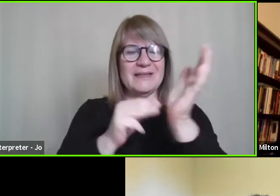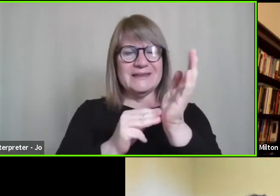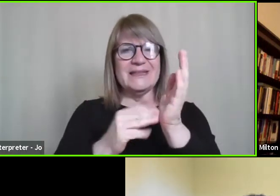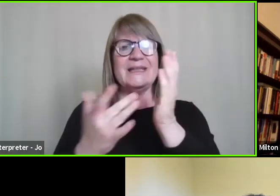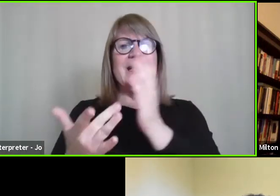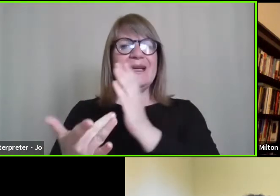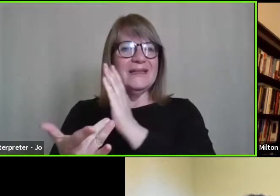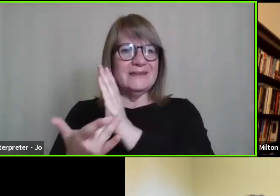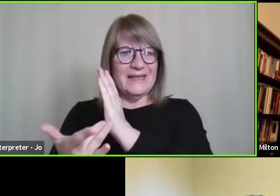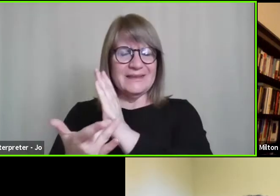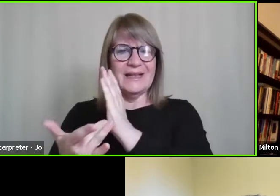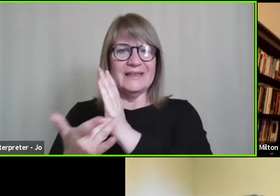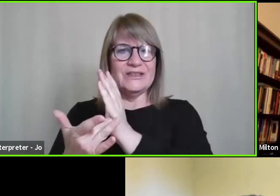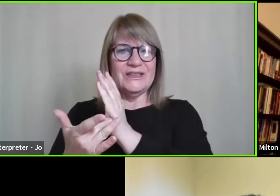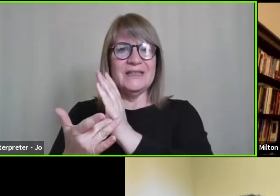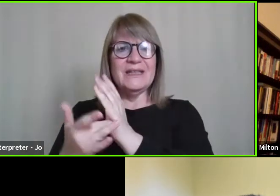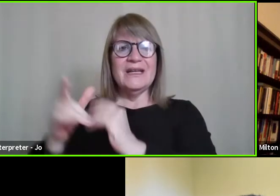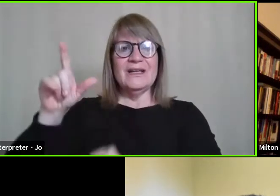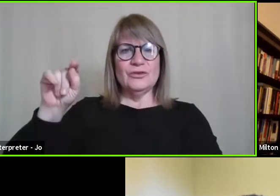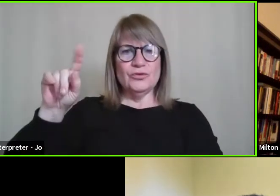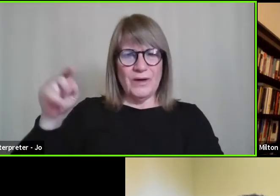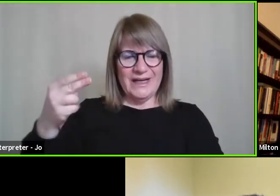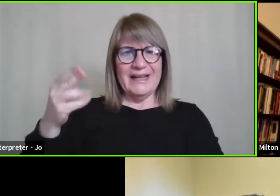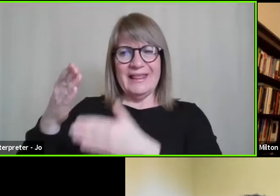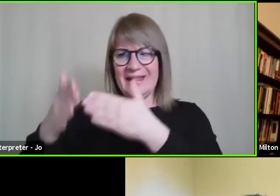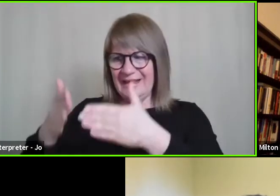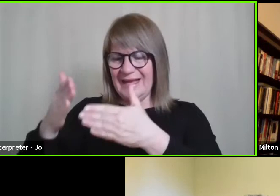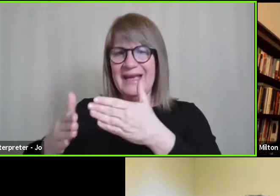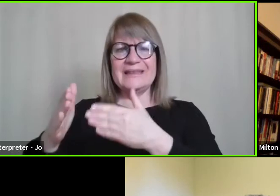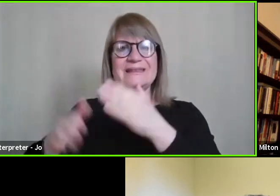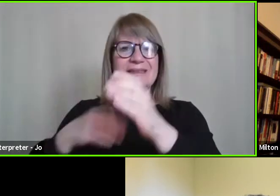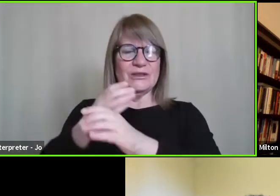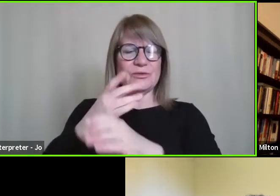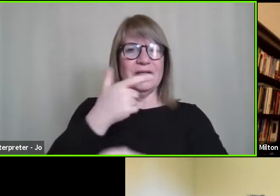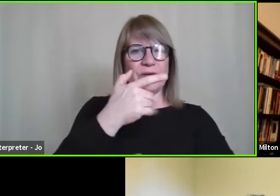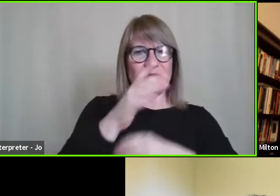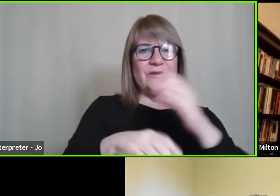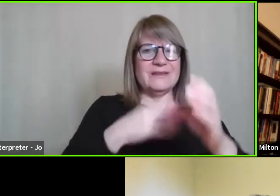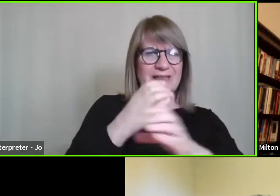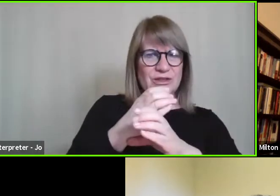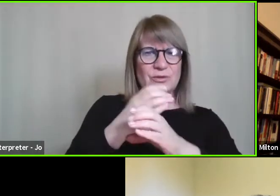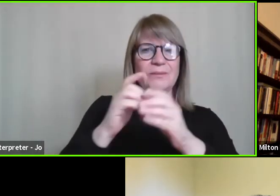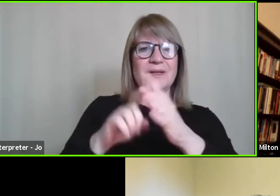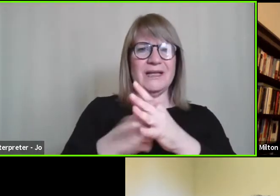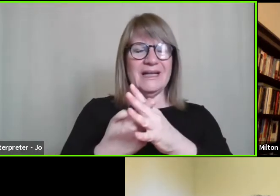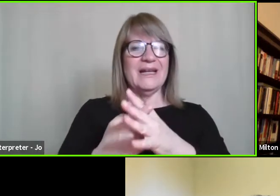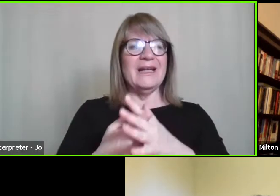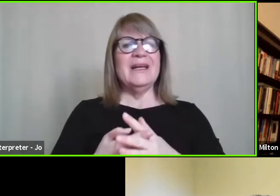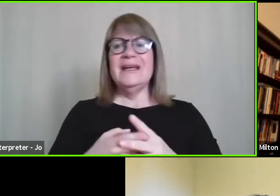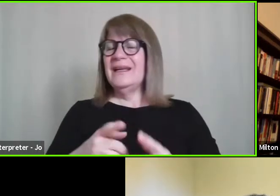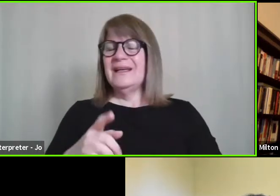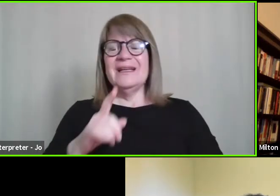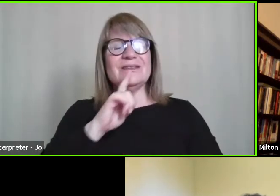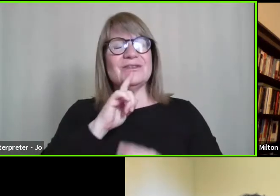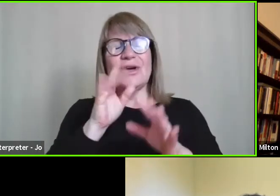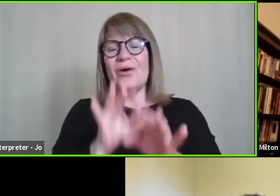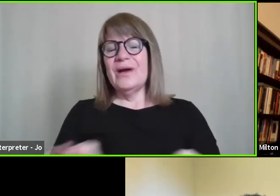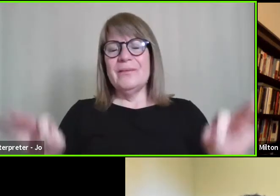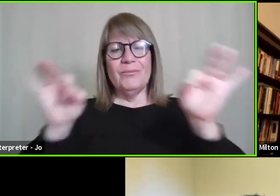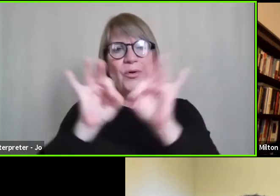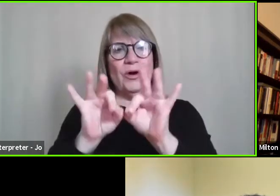century into the 21st that then allows us to take seriously the importance of using history to shape the